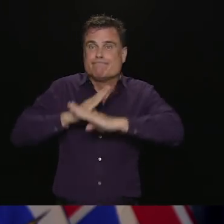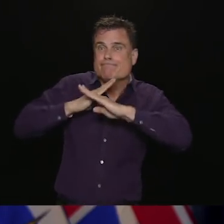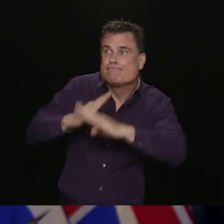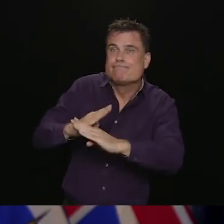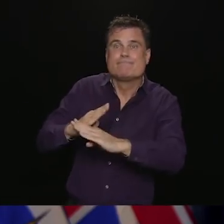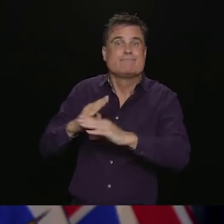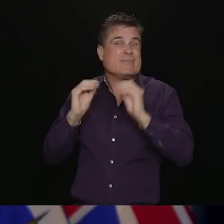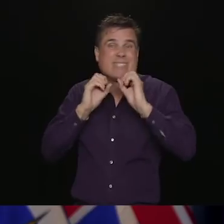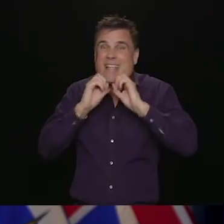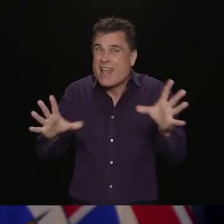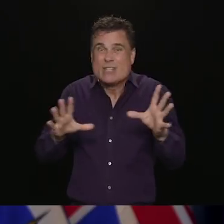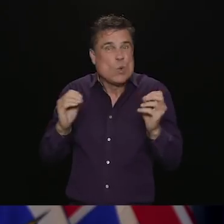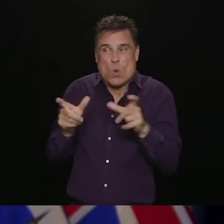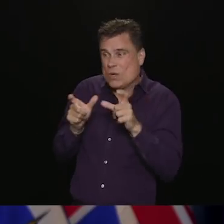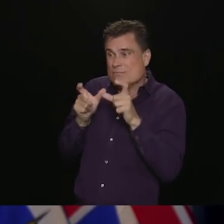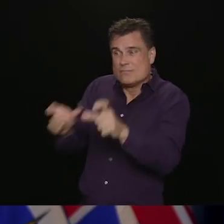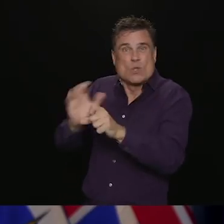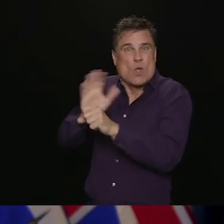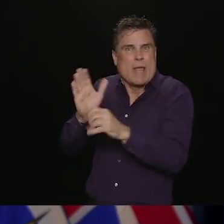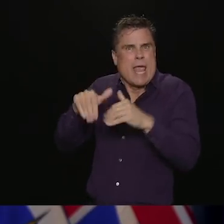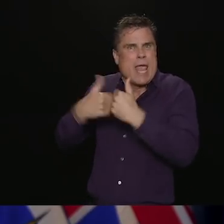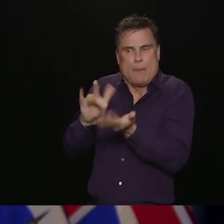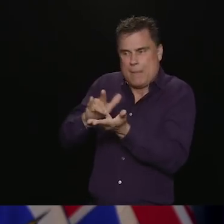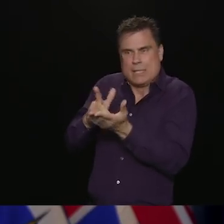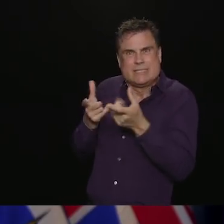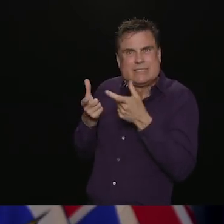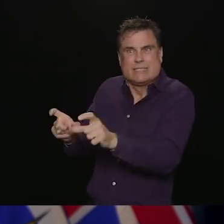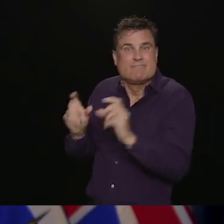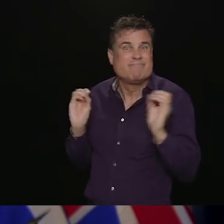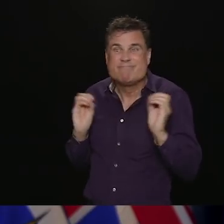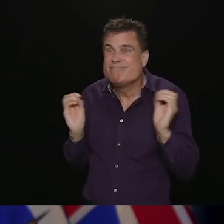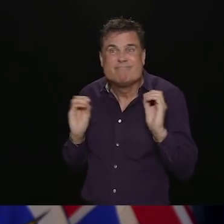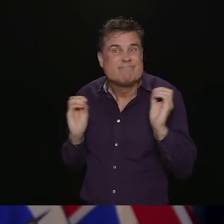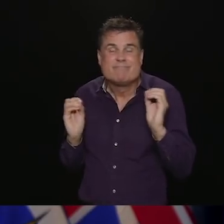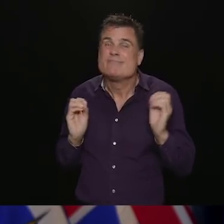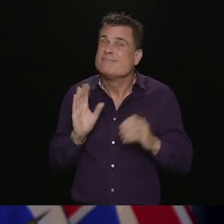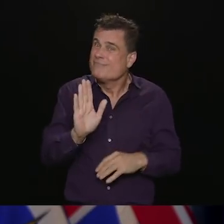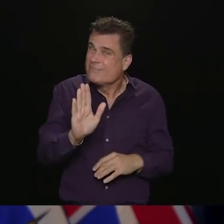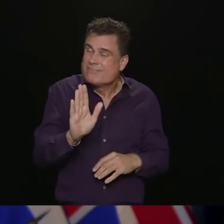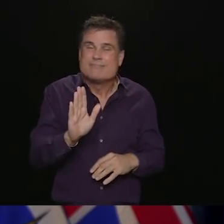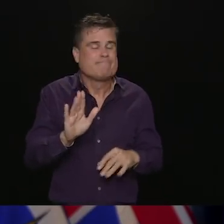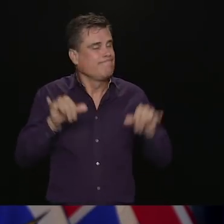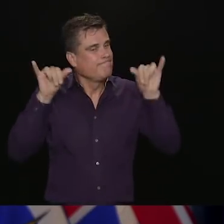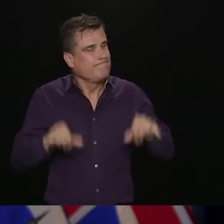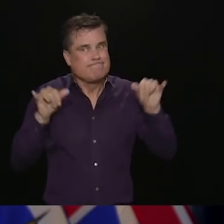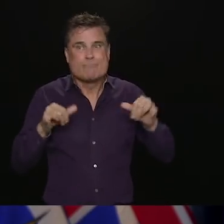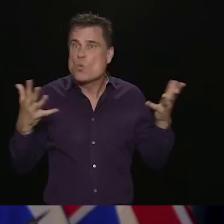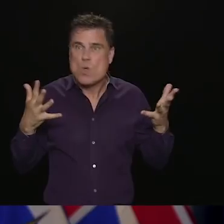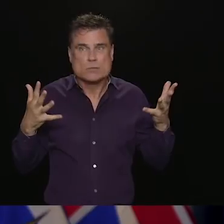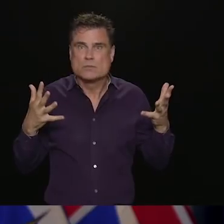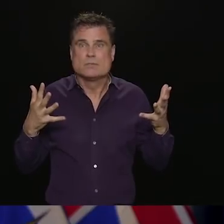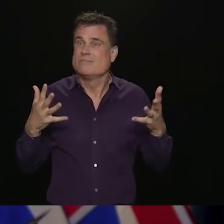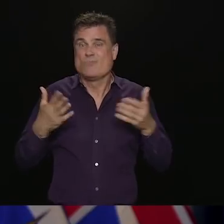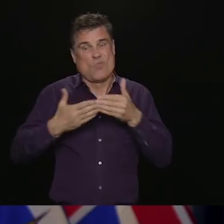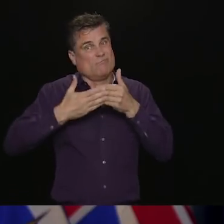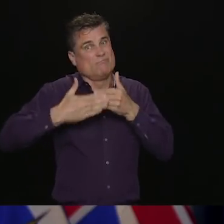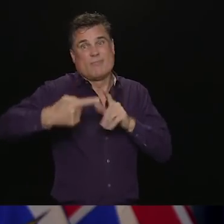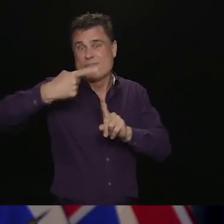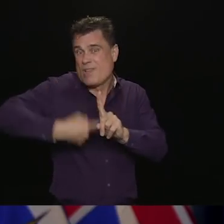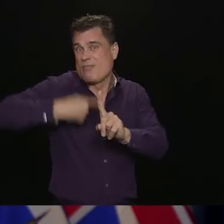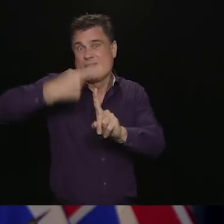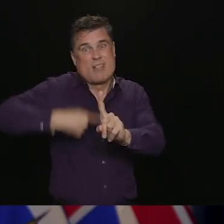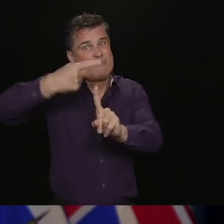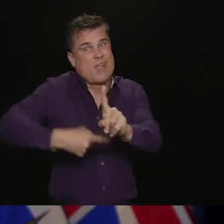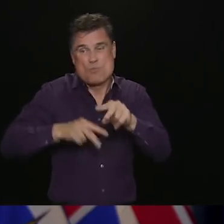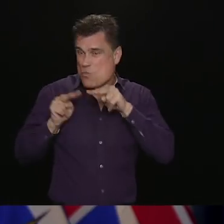come. Part of the reason that we have so few cases in the province is because we have been doing our